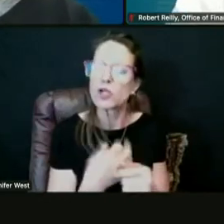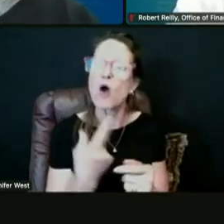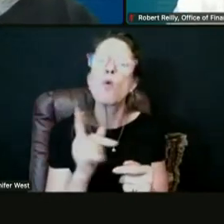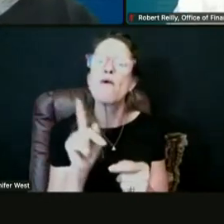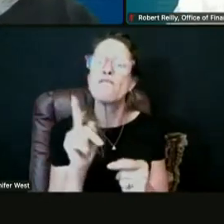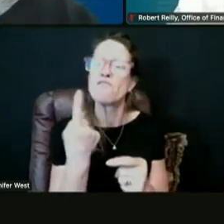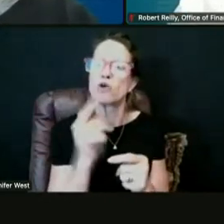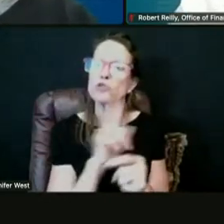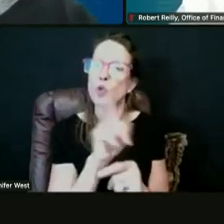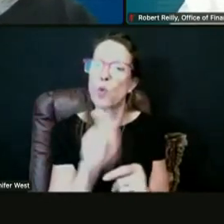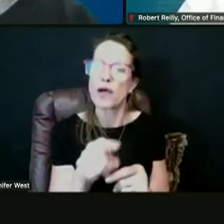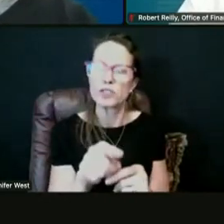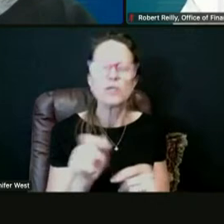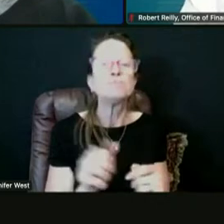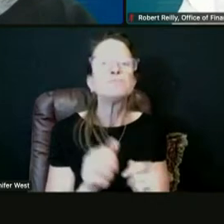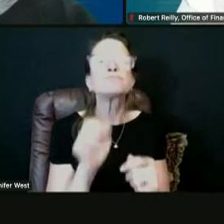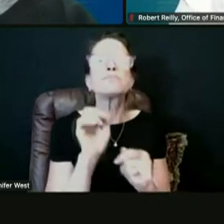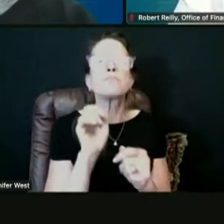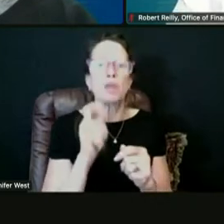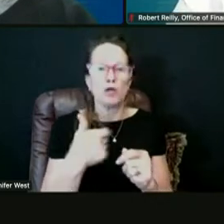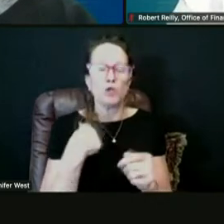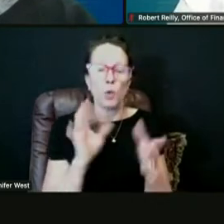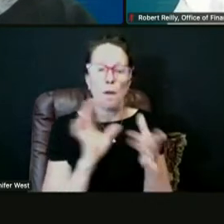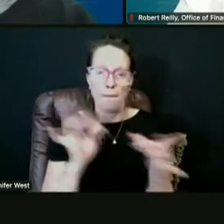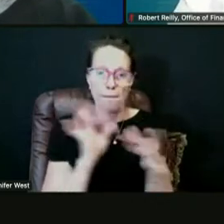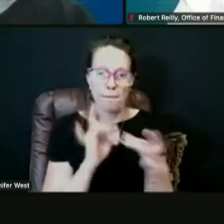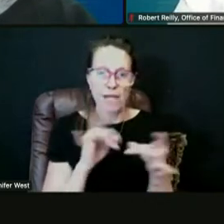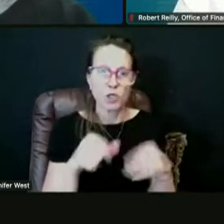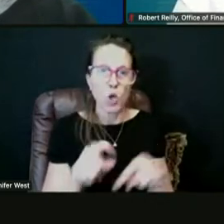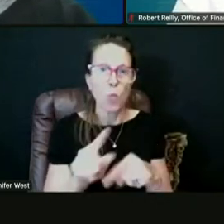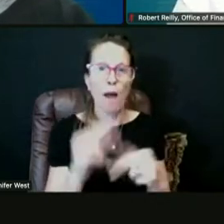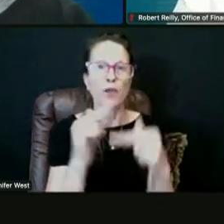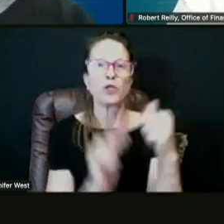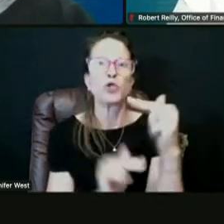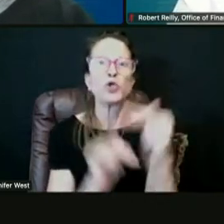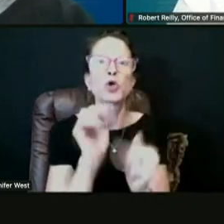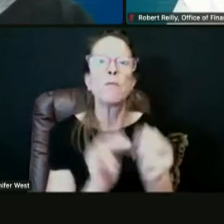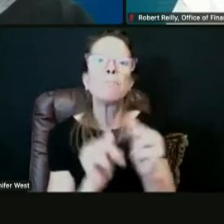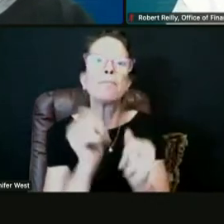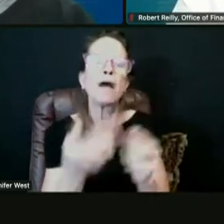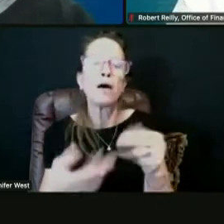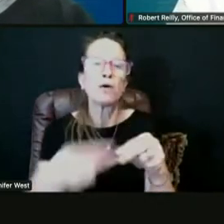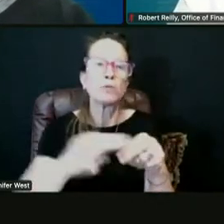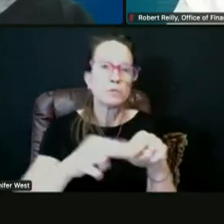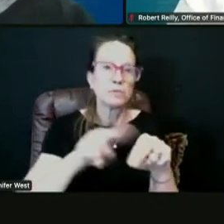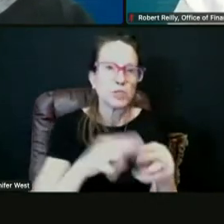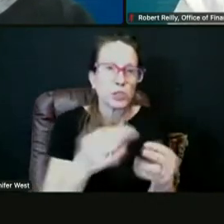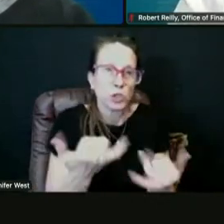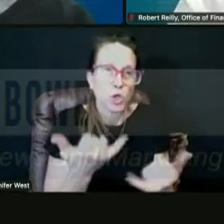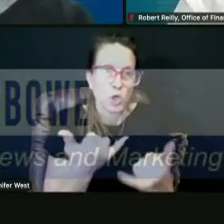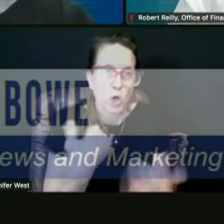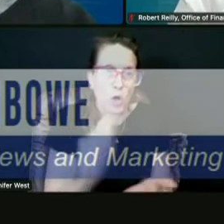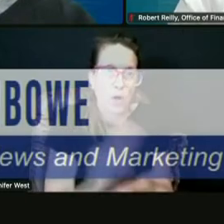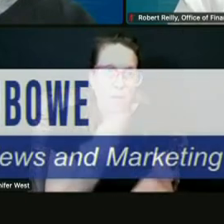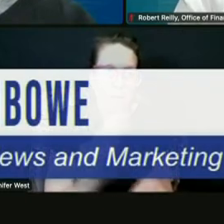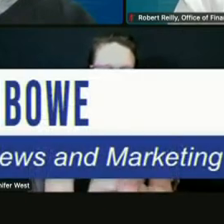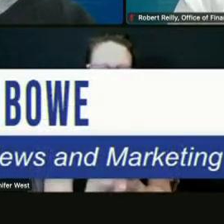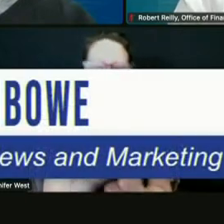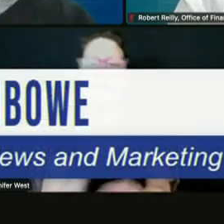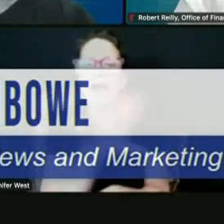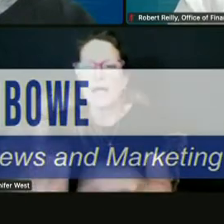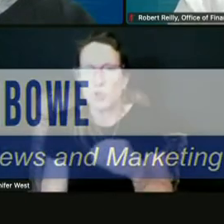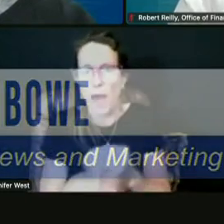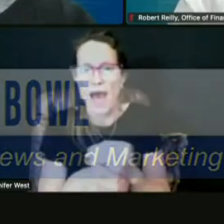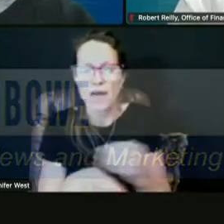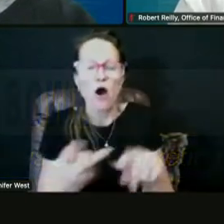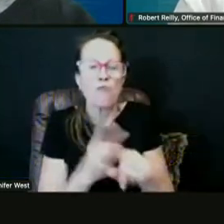is asking, you mentioned as you built the current budget, you start with current budget and add on from there. So they're asking, do